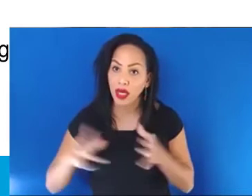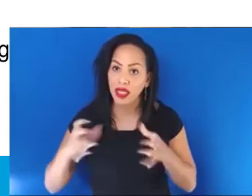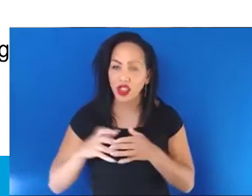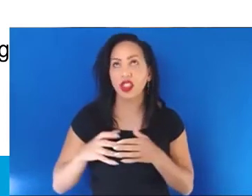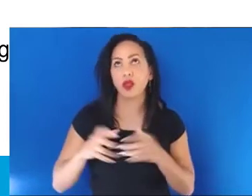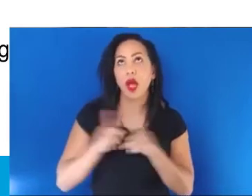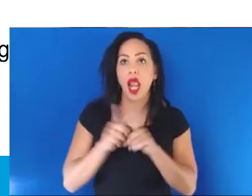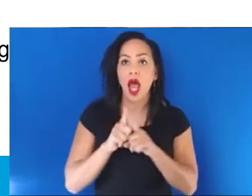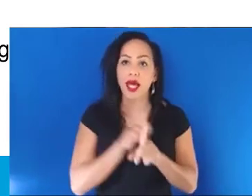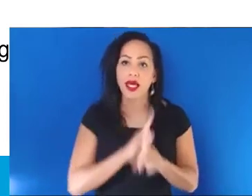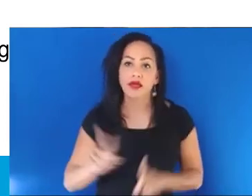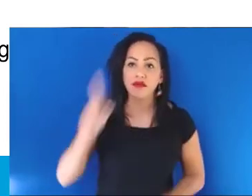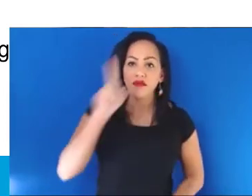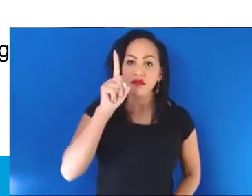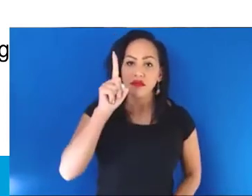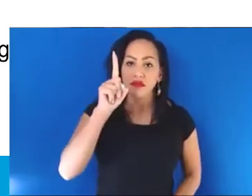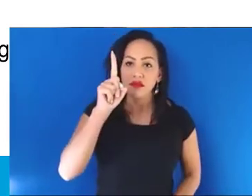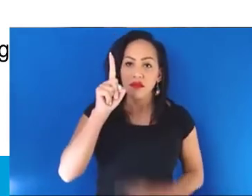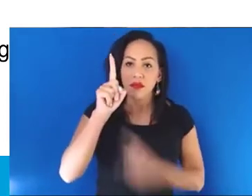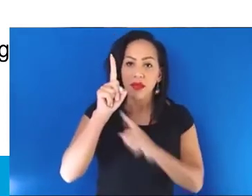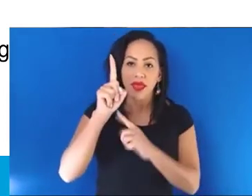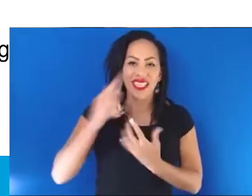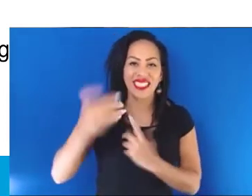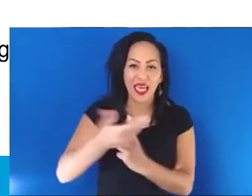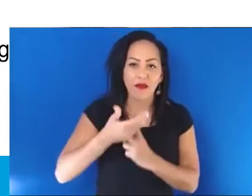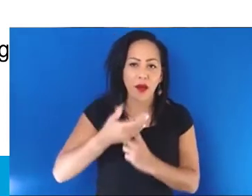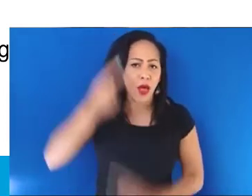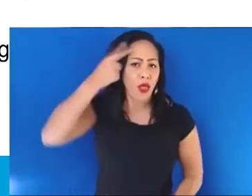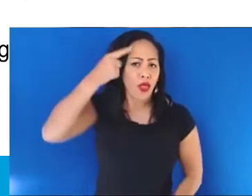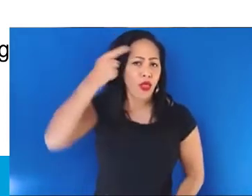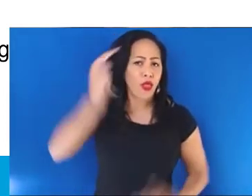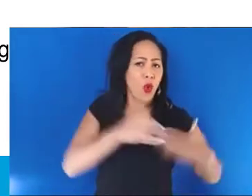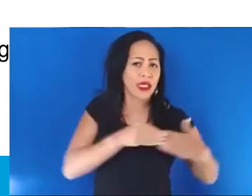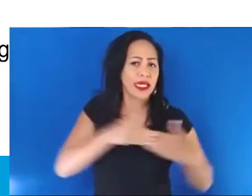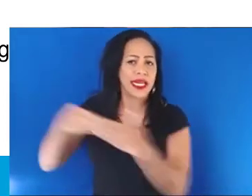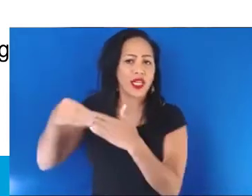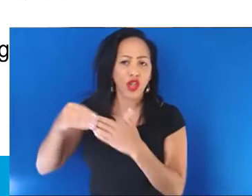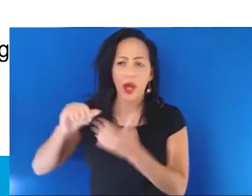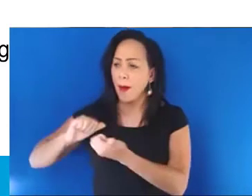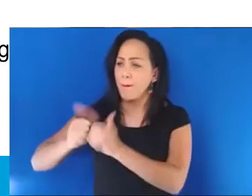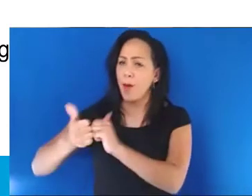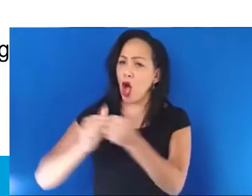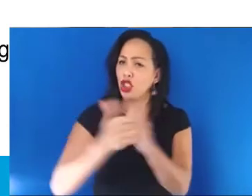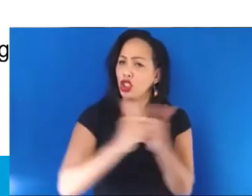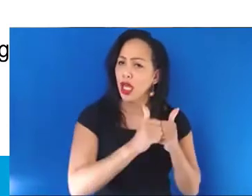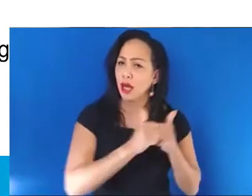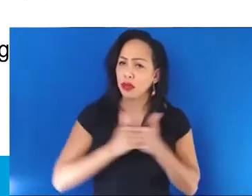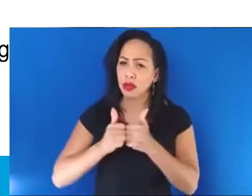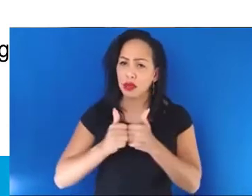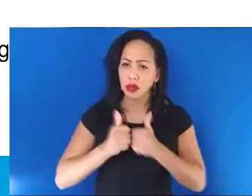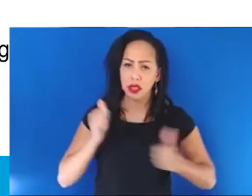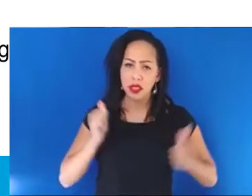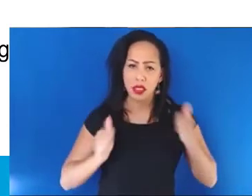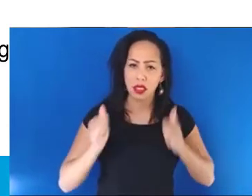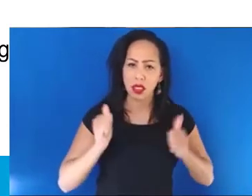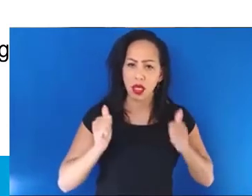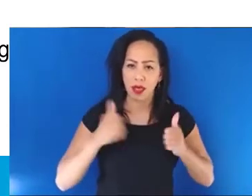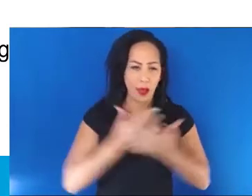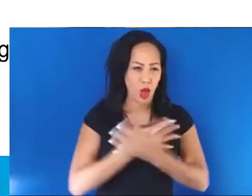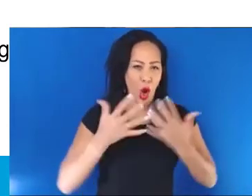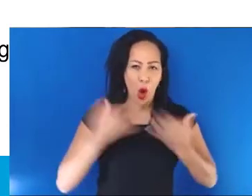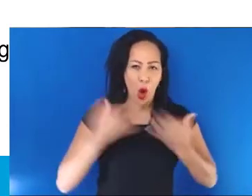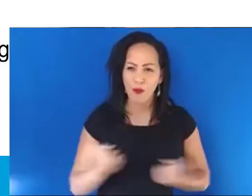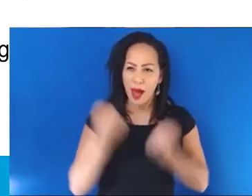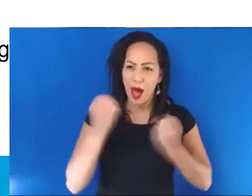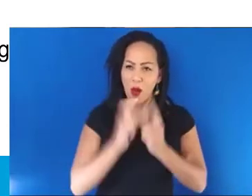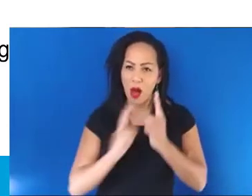in relation to thought leadership, in relation to our partnerships. There were still huge power asymmetries in our